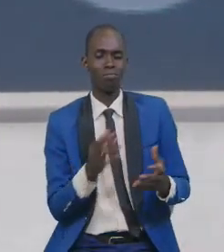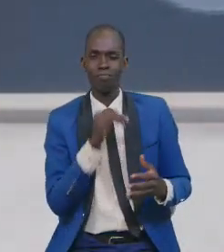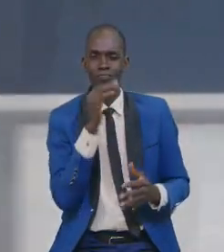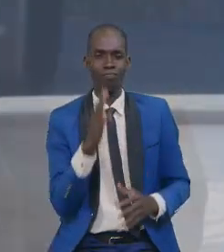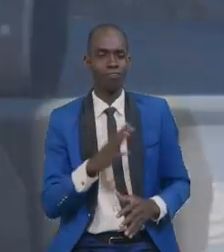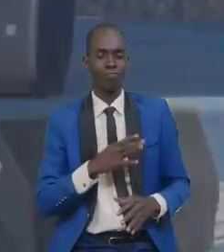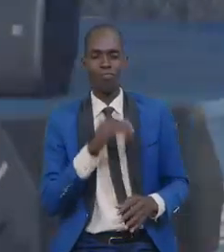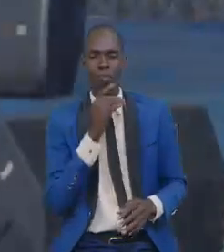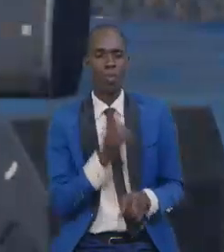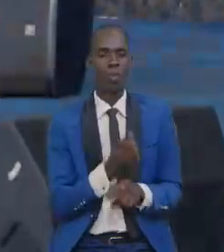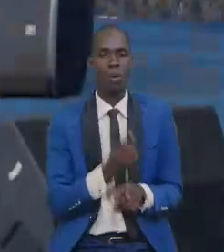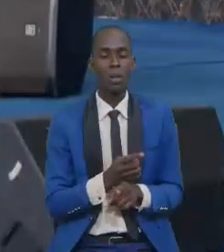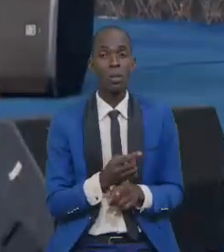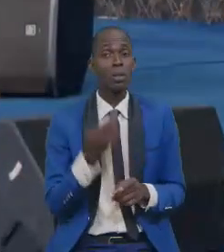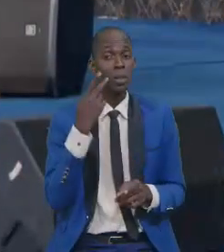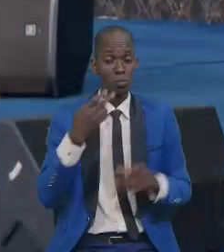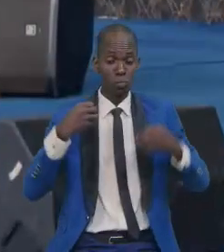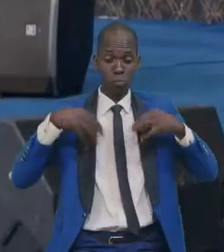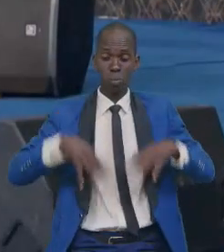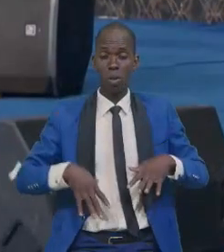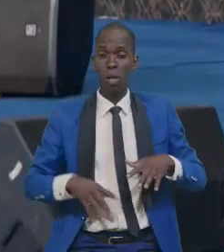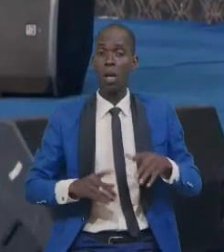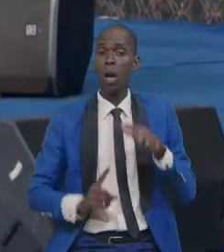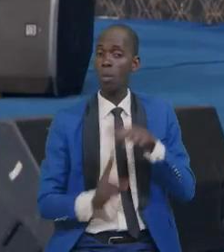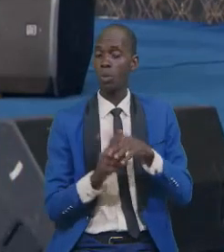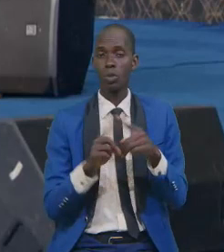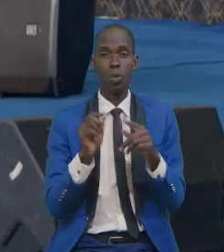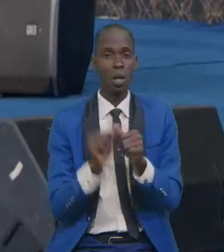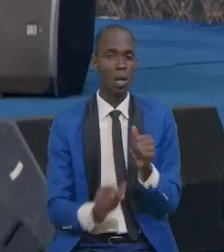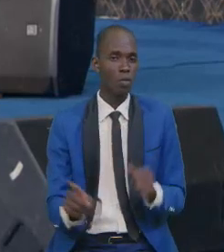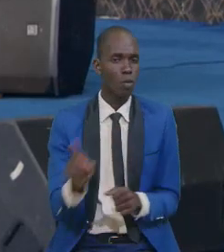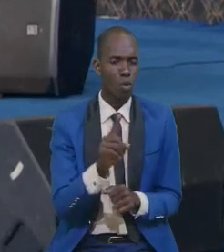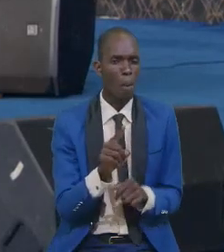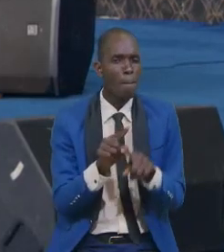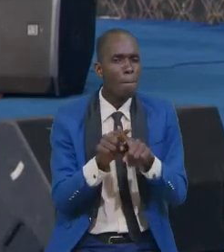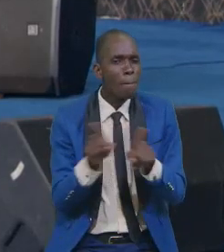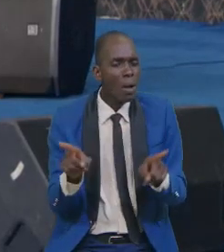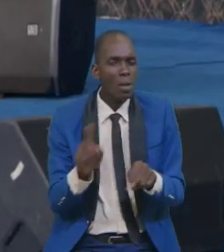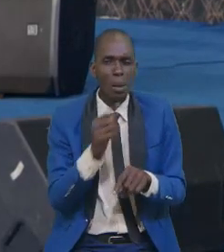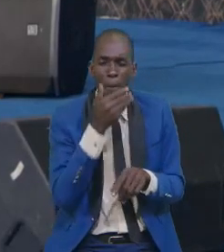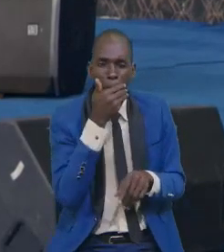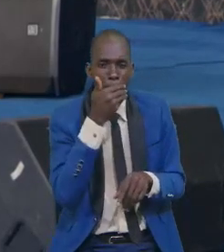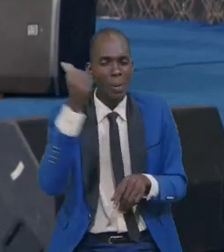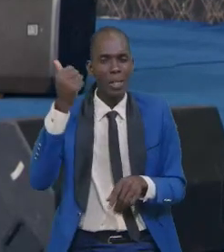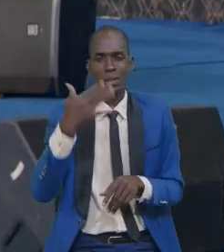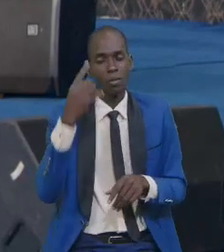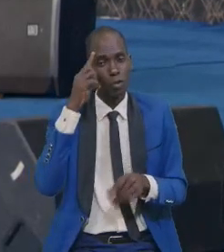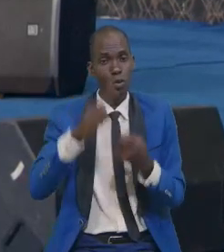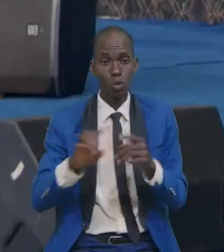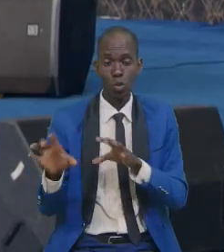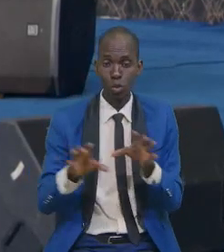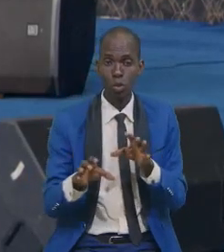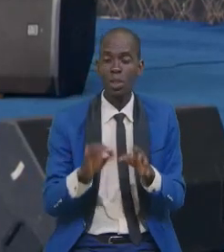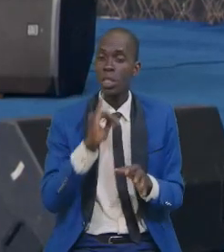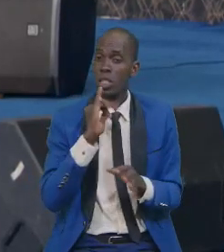comes to everyone. But the best thing for you to do, if you cannot control your